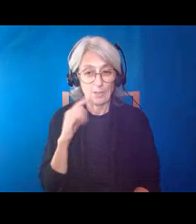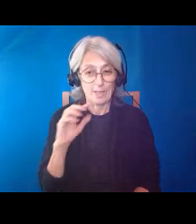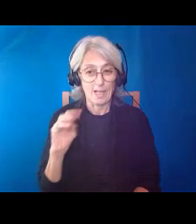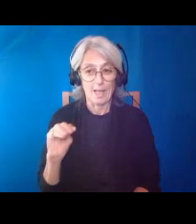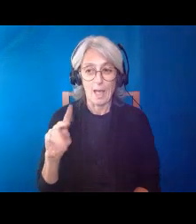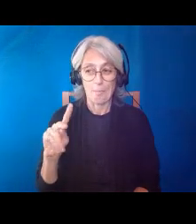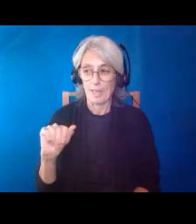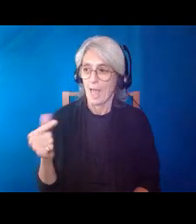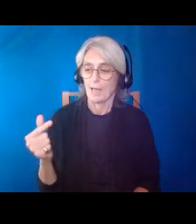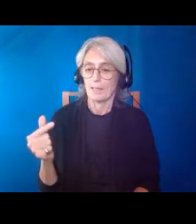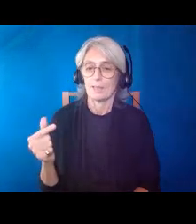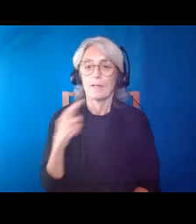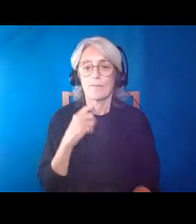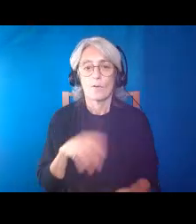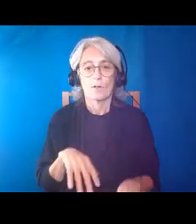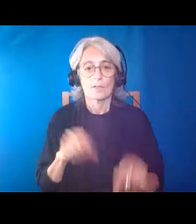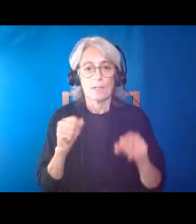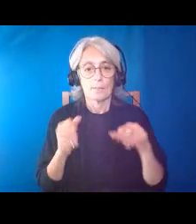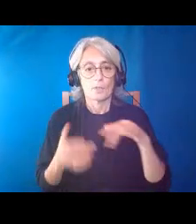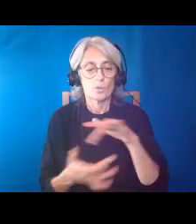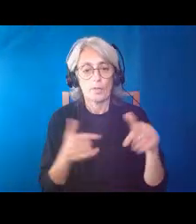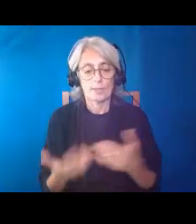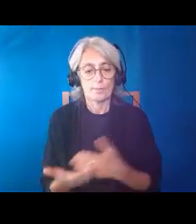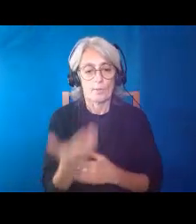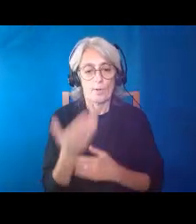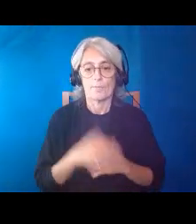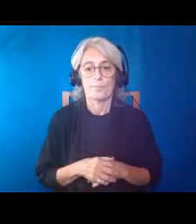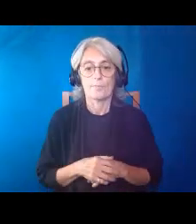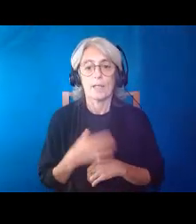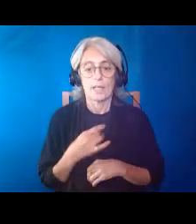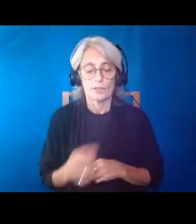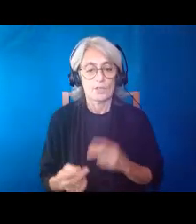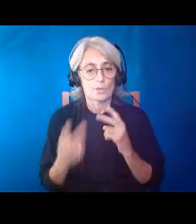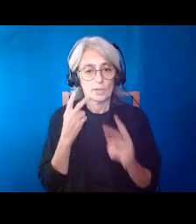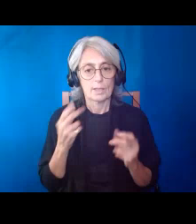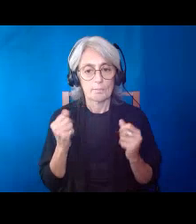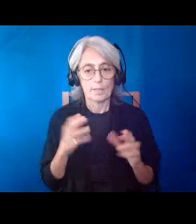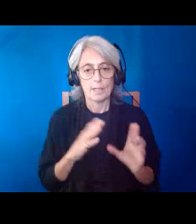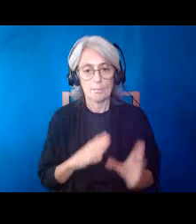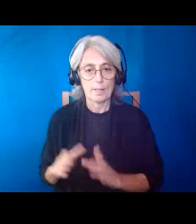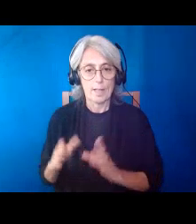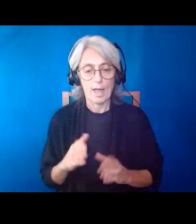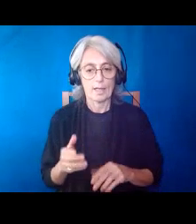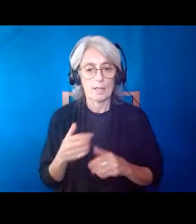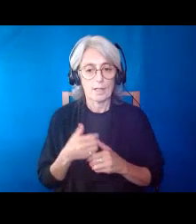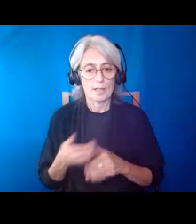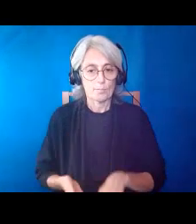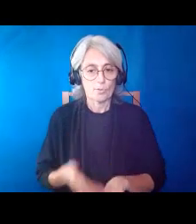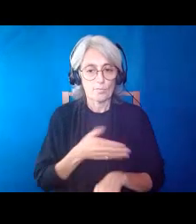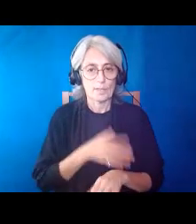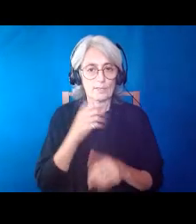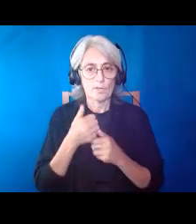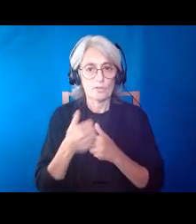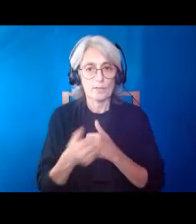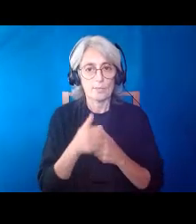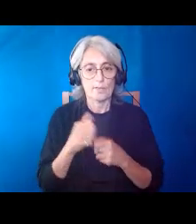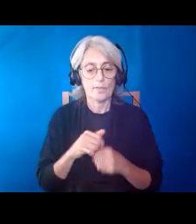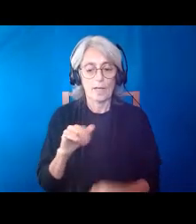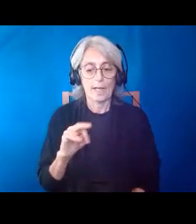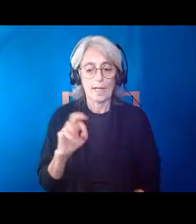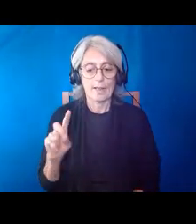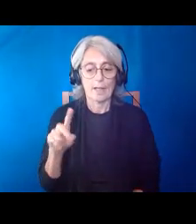organizing this morning's tour. It was really interesting seeing a lot of the planned transportation improvements for the Inland Port